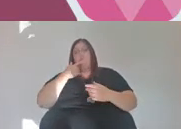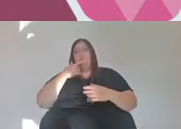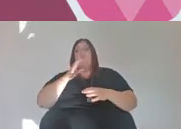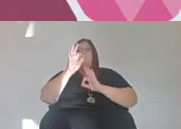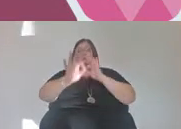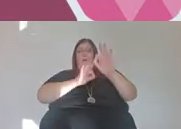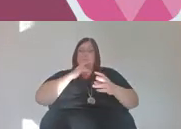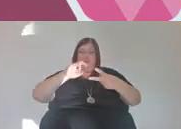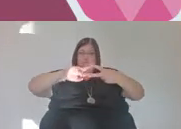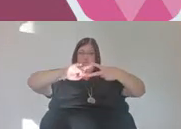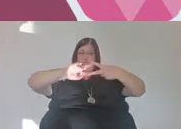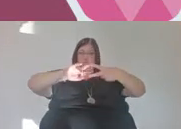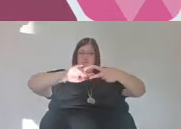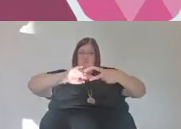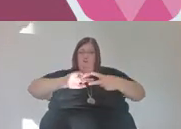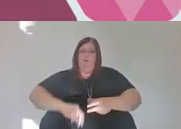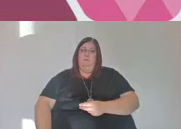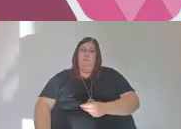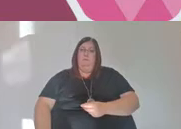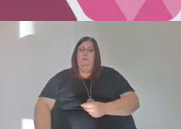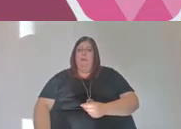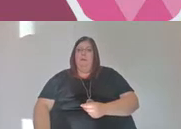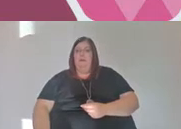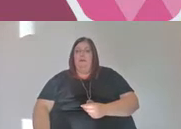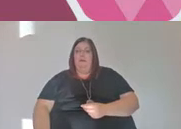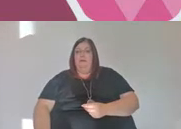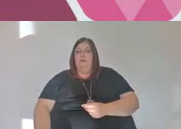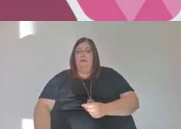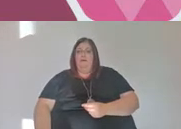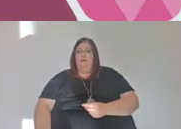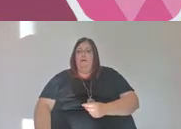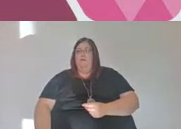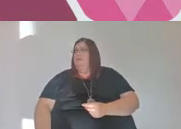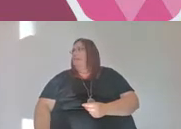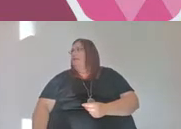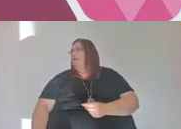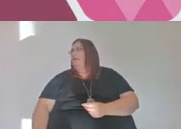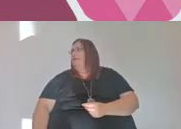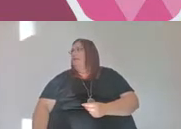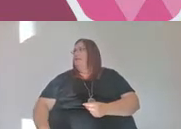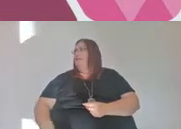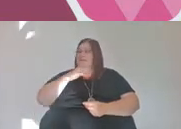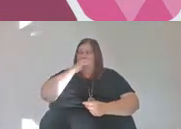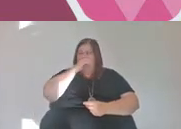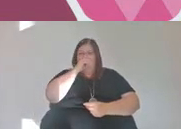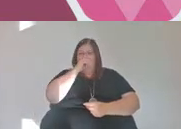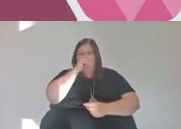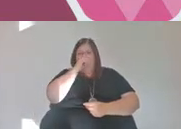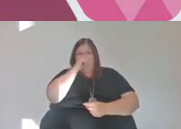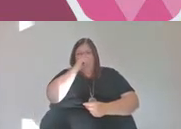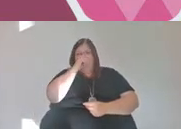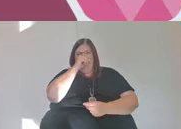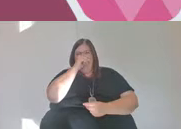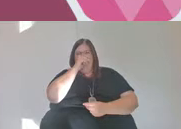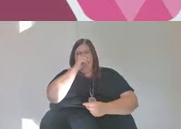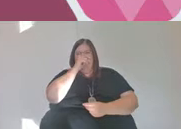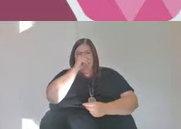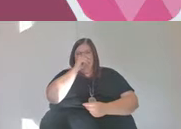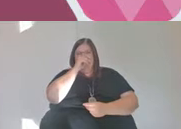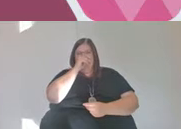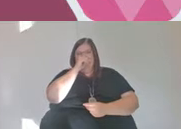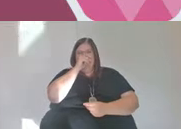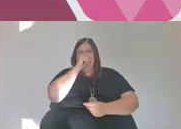present your 2 questions, please, and then I'm going to ask Craig Porter, who's our Managing Director from the South West, and